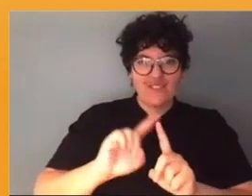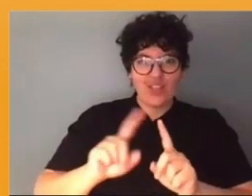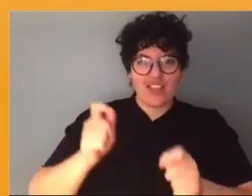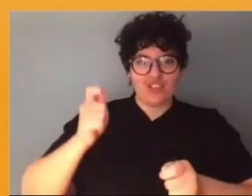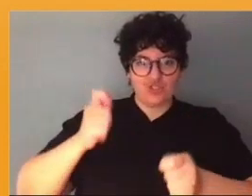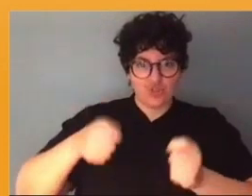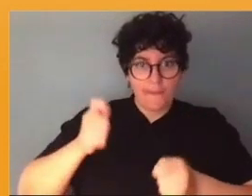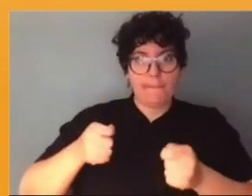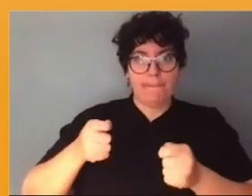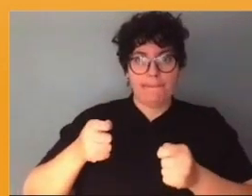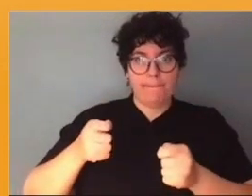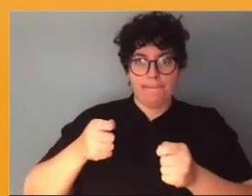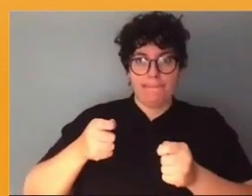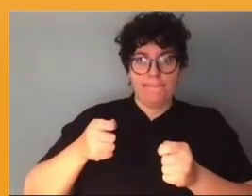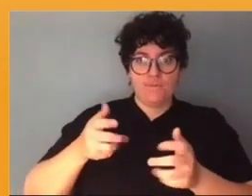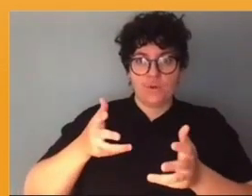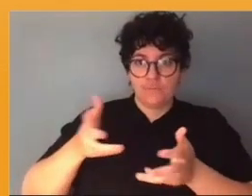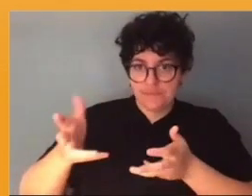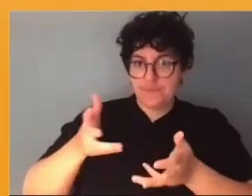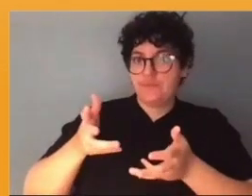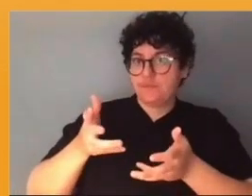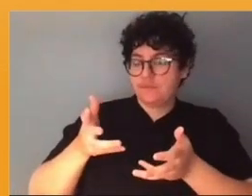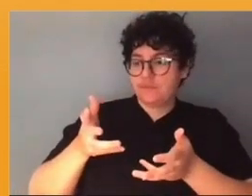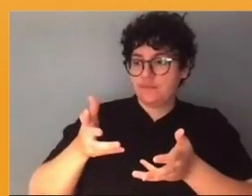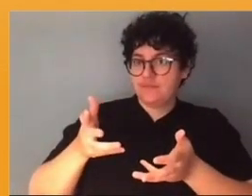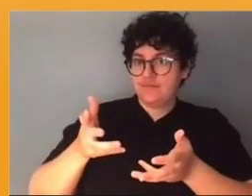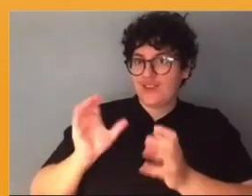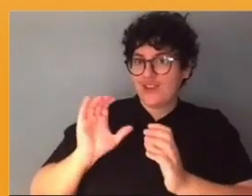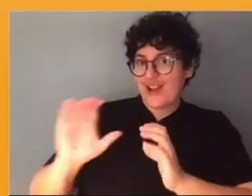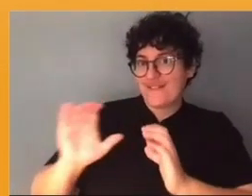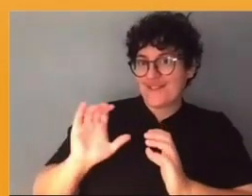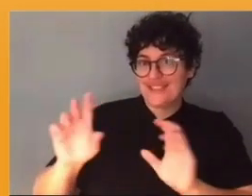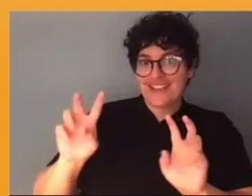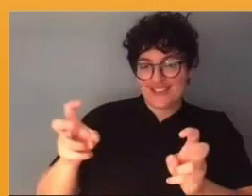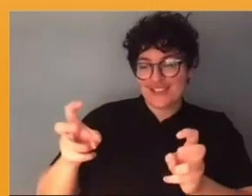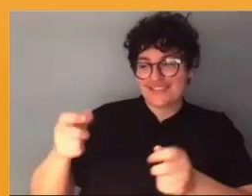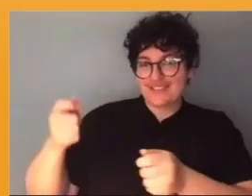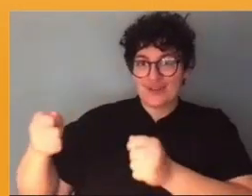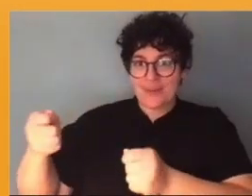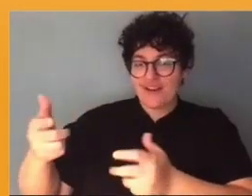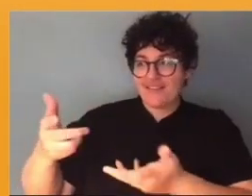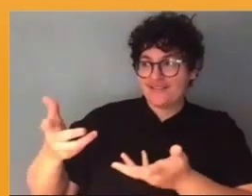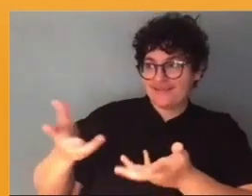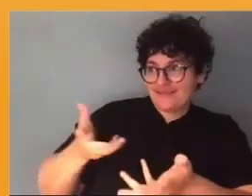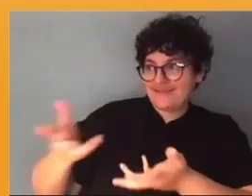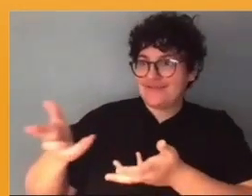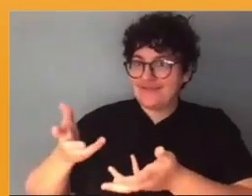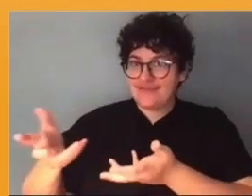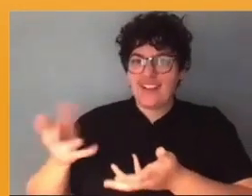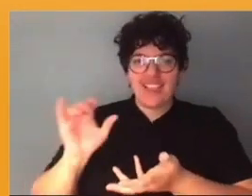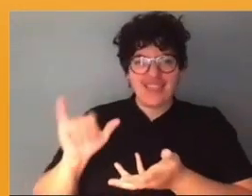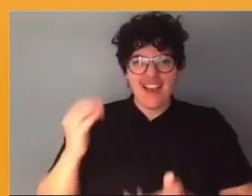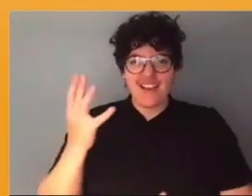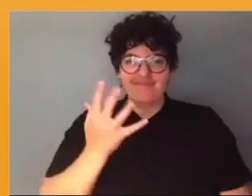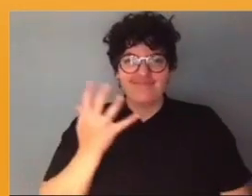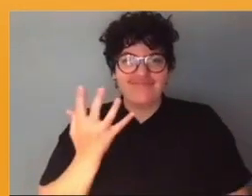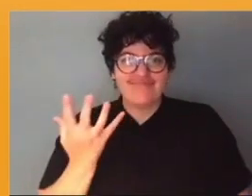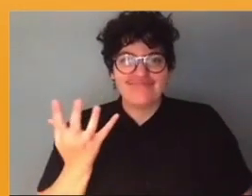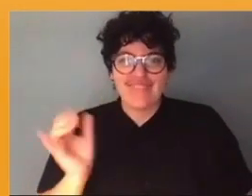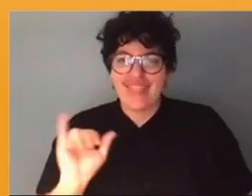itself. And that's very much a conversation you and the drummer are in. Mari, what is that conversation like in your